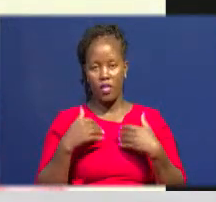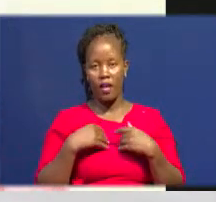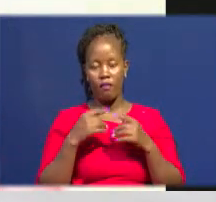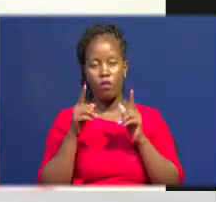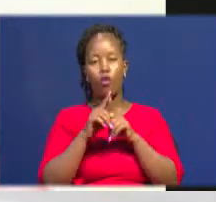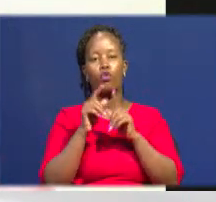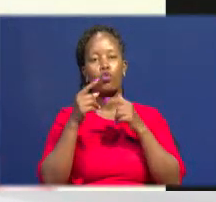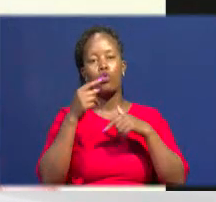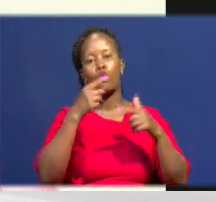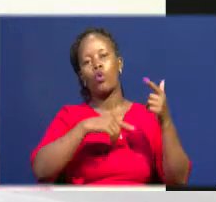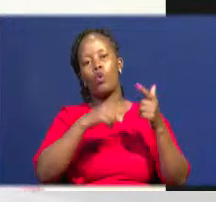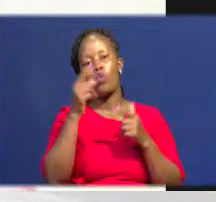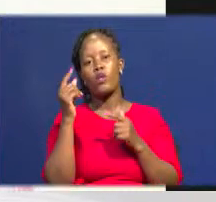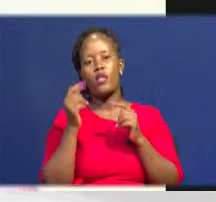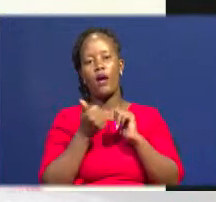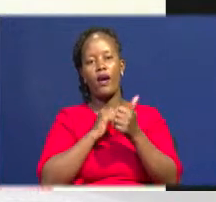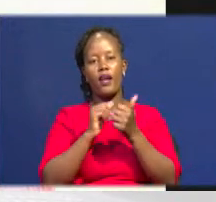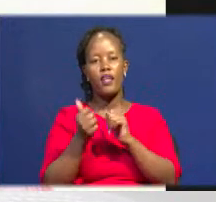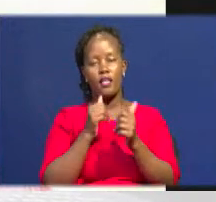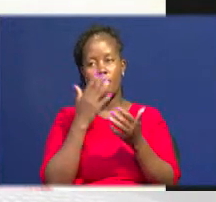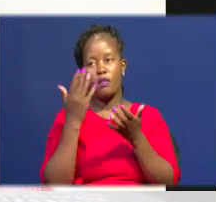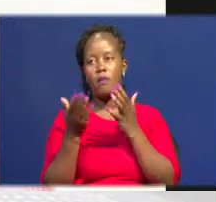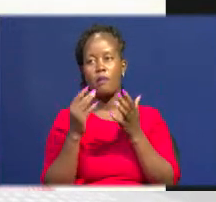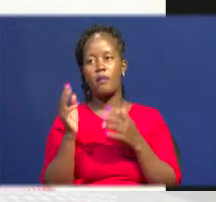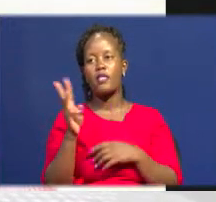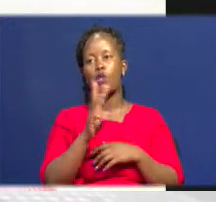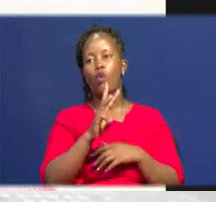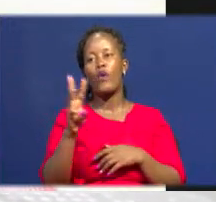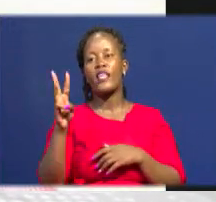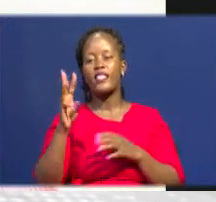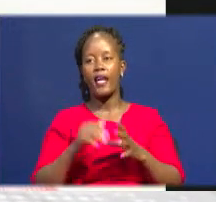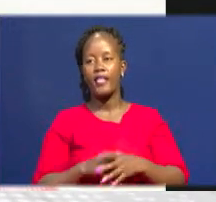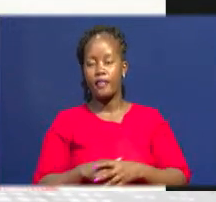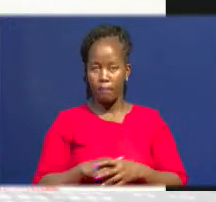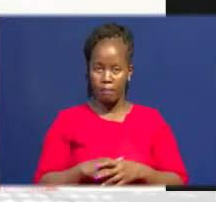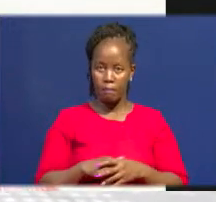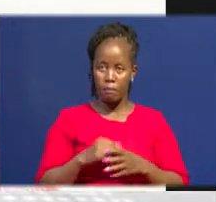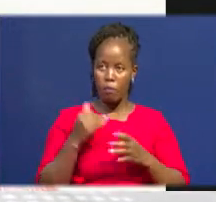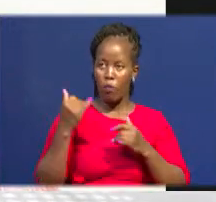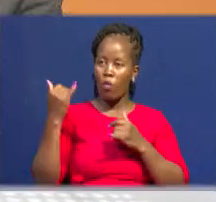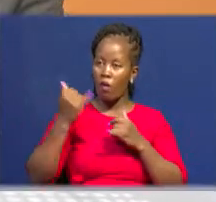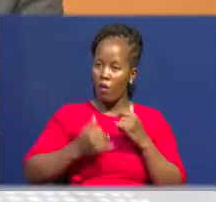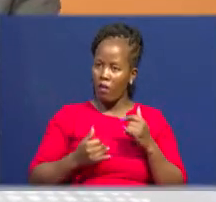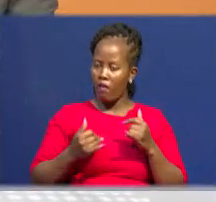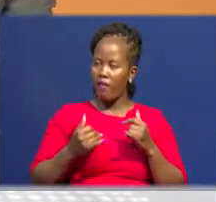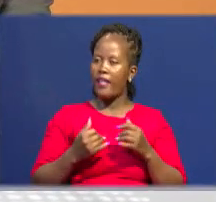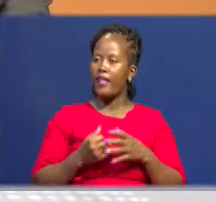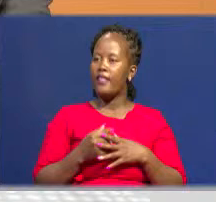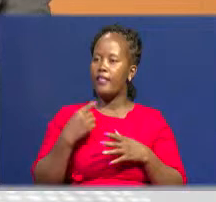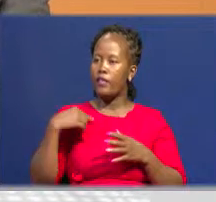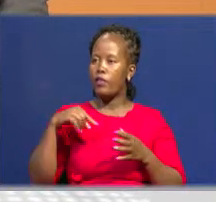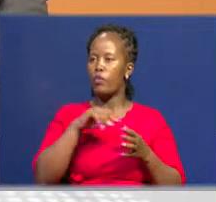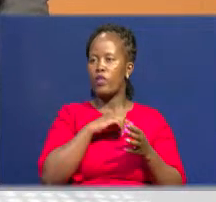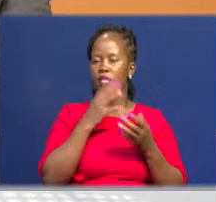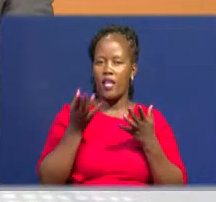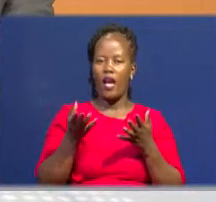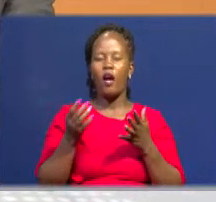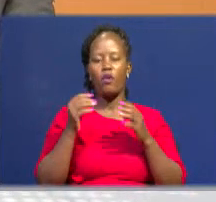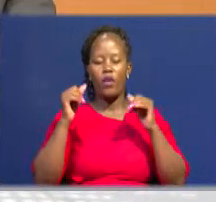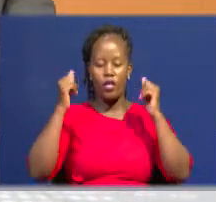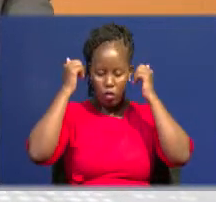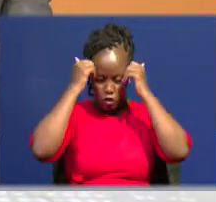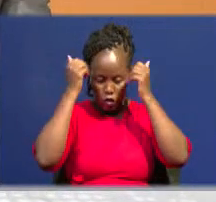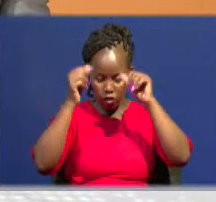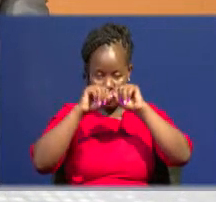games, probably in Western and represent us as a leader. Finally, we are getting to a point of transition in our education